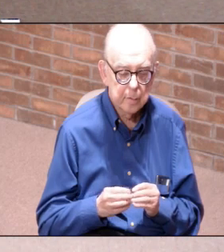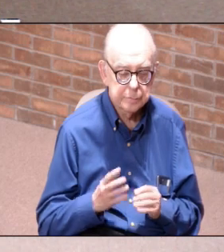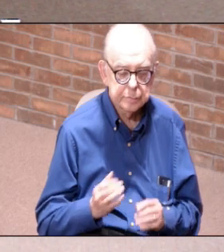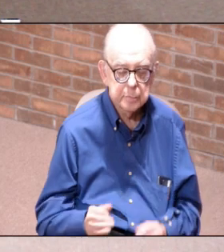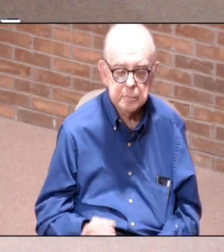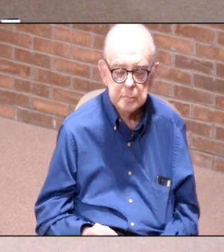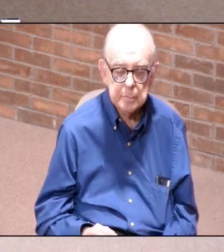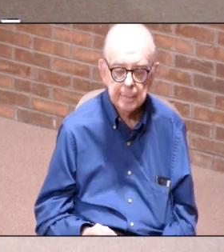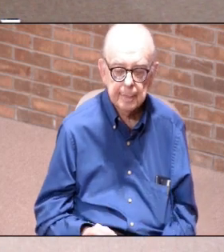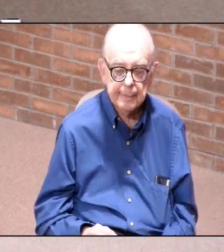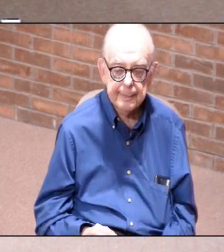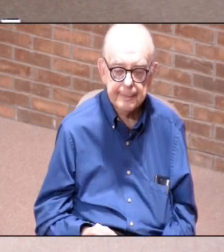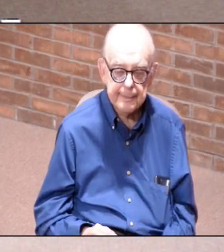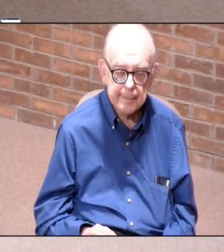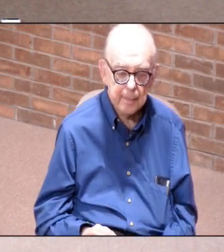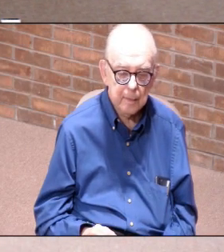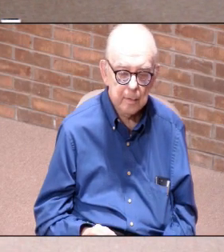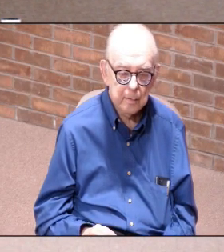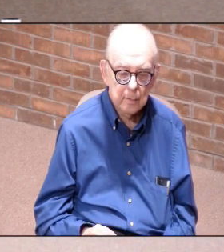because